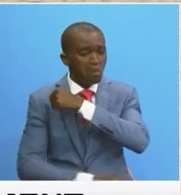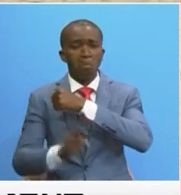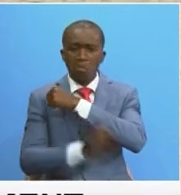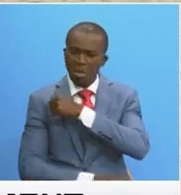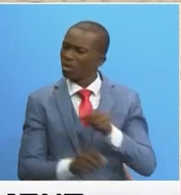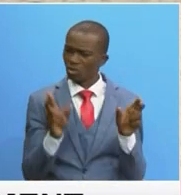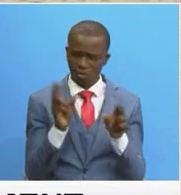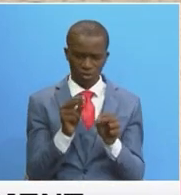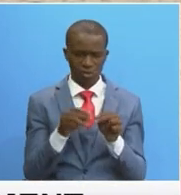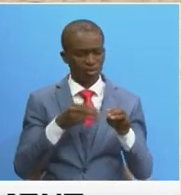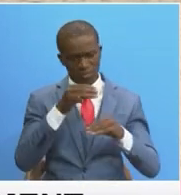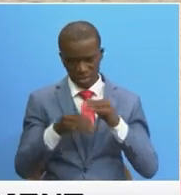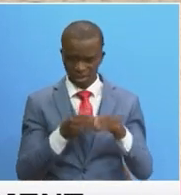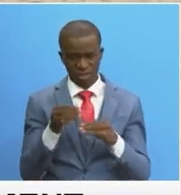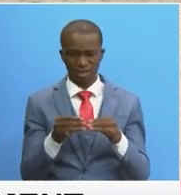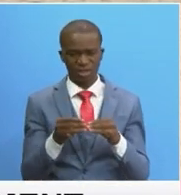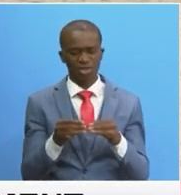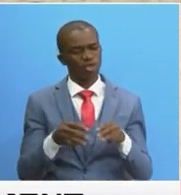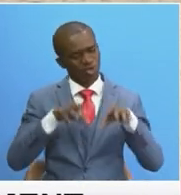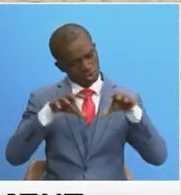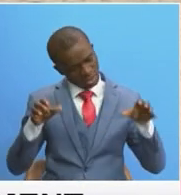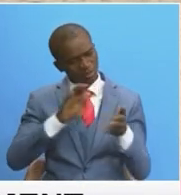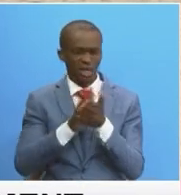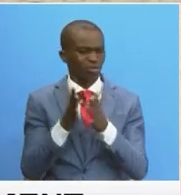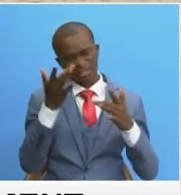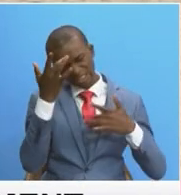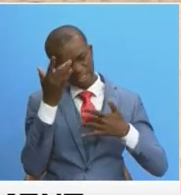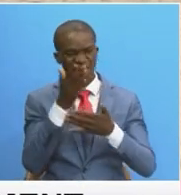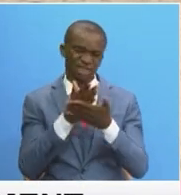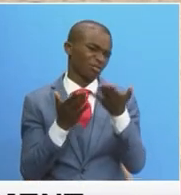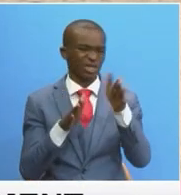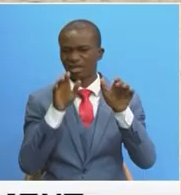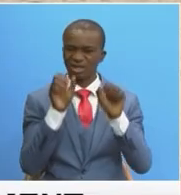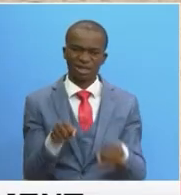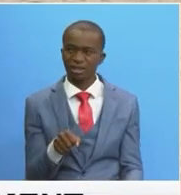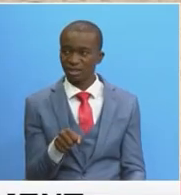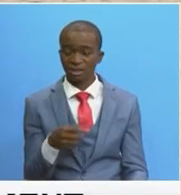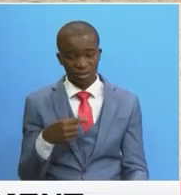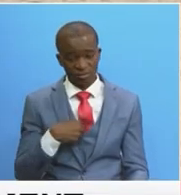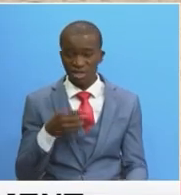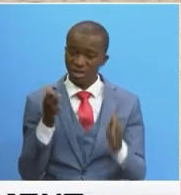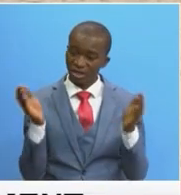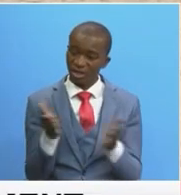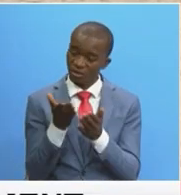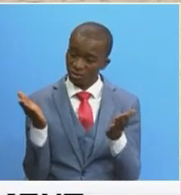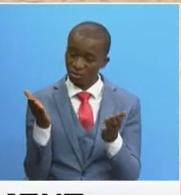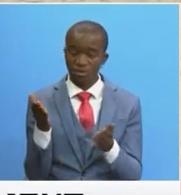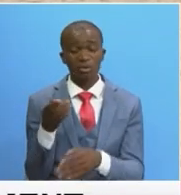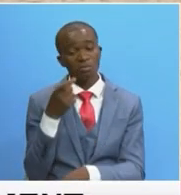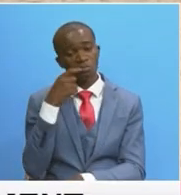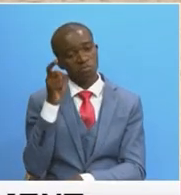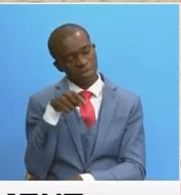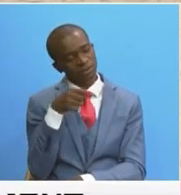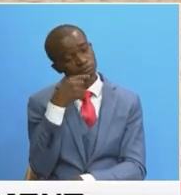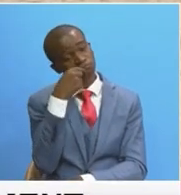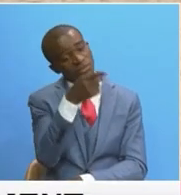dear parents, what I can encourage them is that most of the time they should just tell their children the